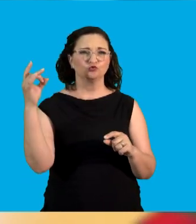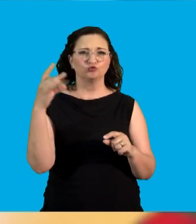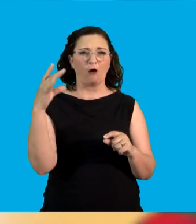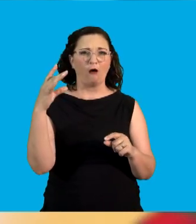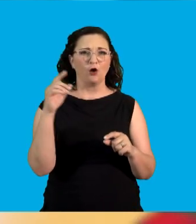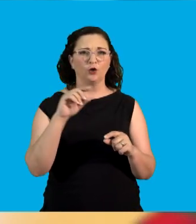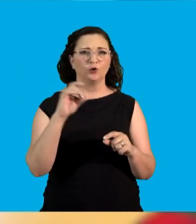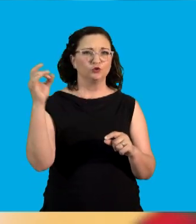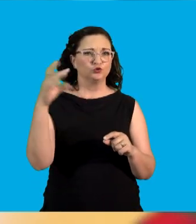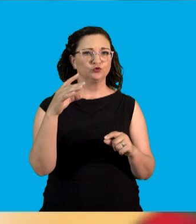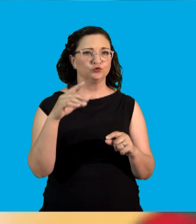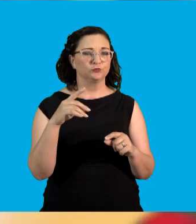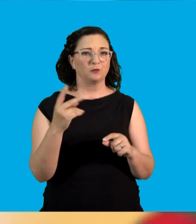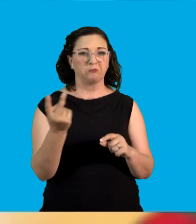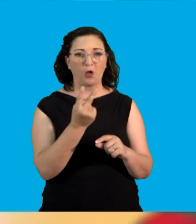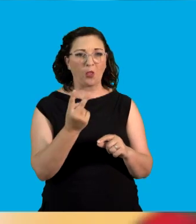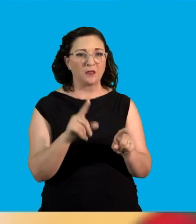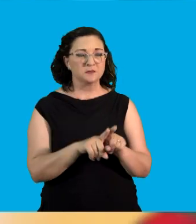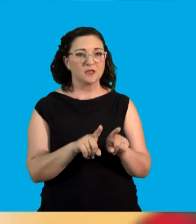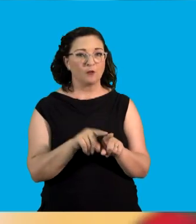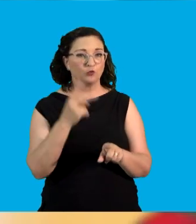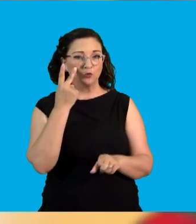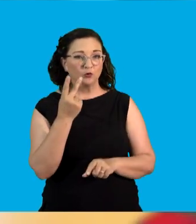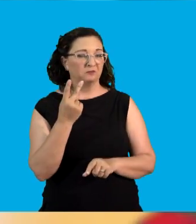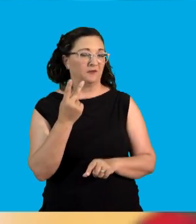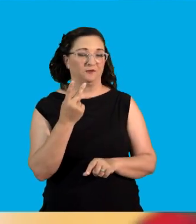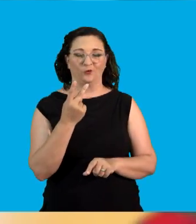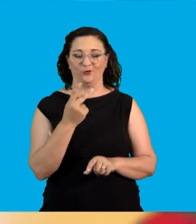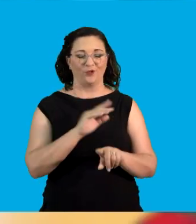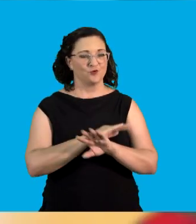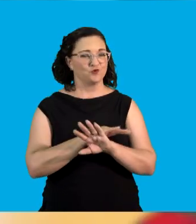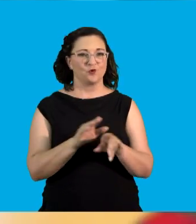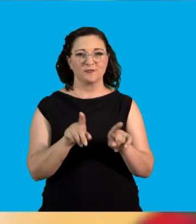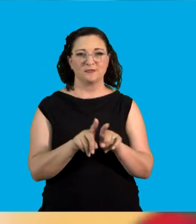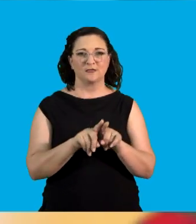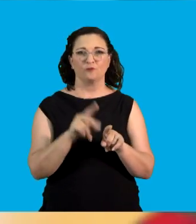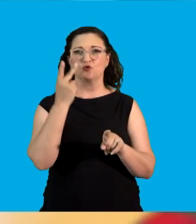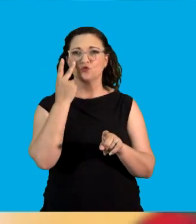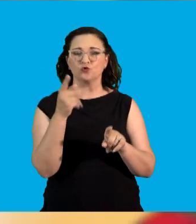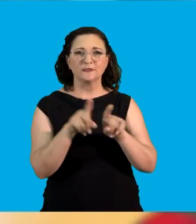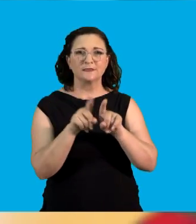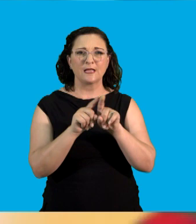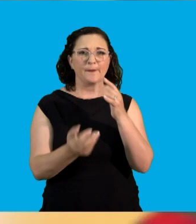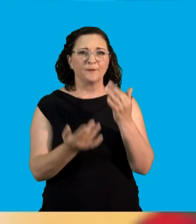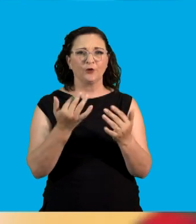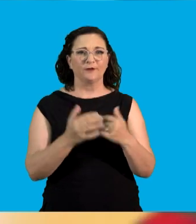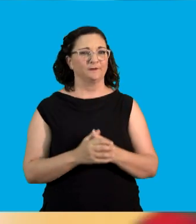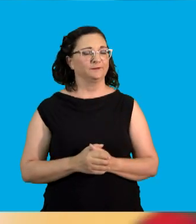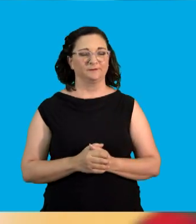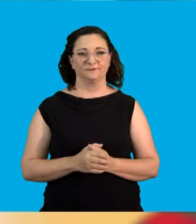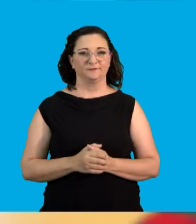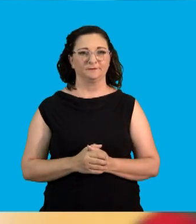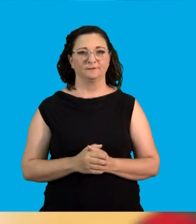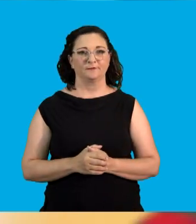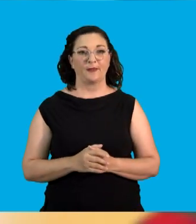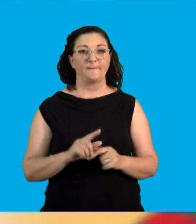a shooting star, but they are not the same, because they appear as if both of them, they are burning, therefore both of them are shooting